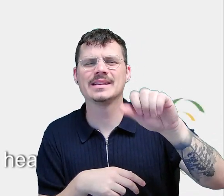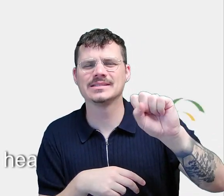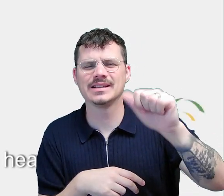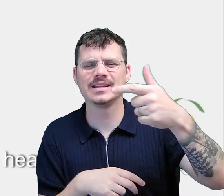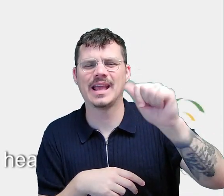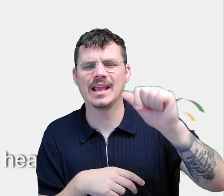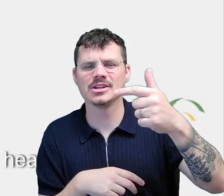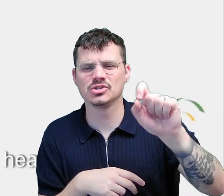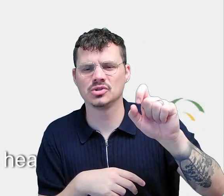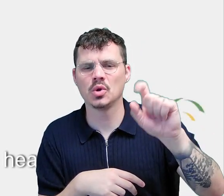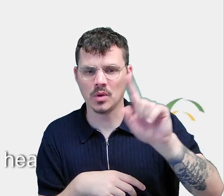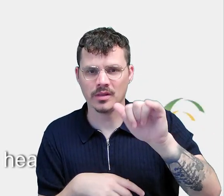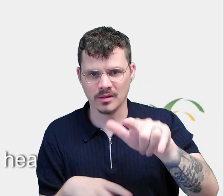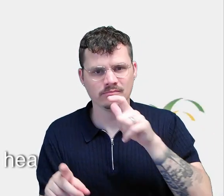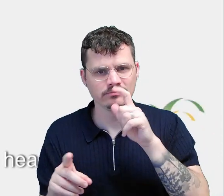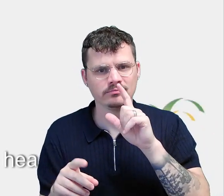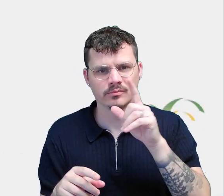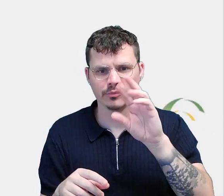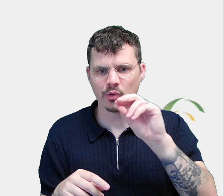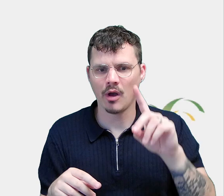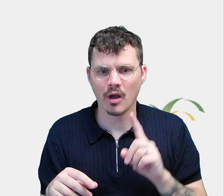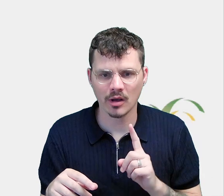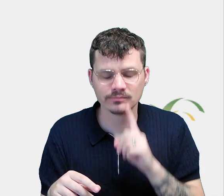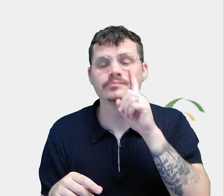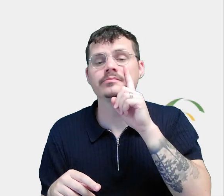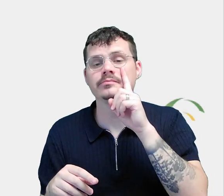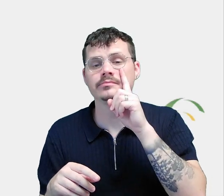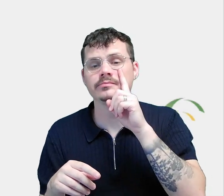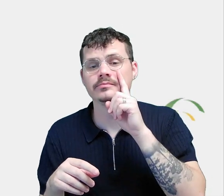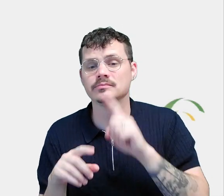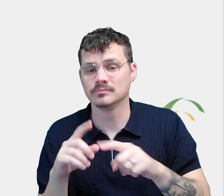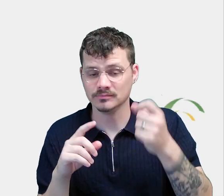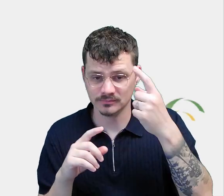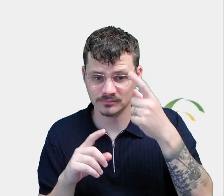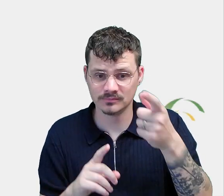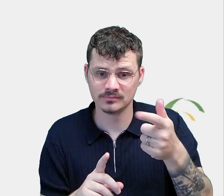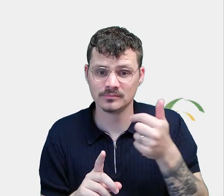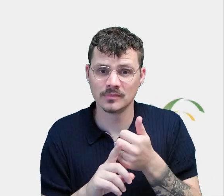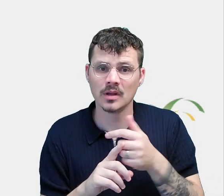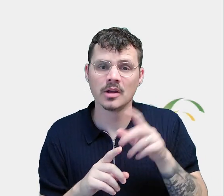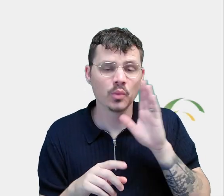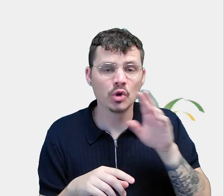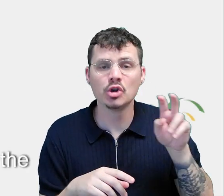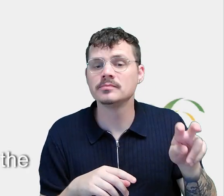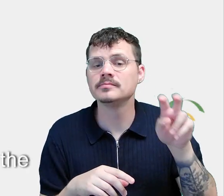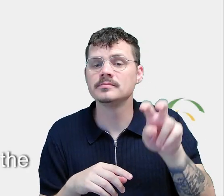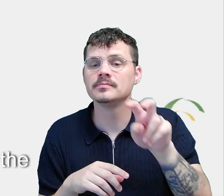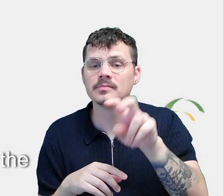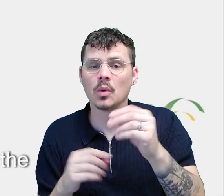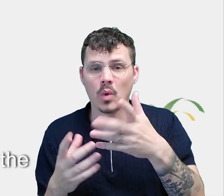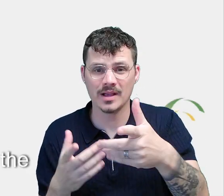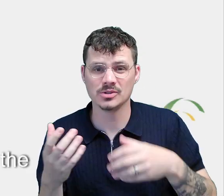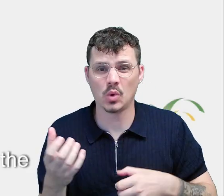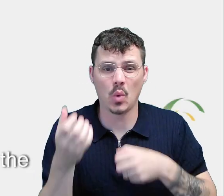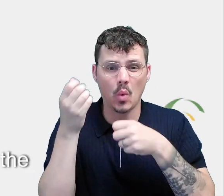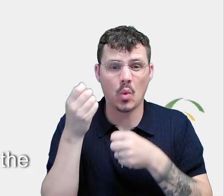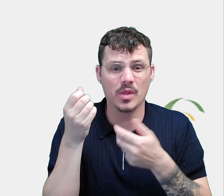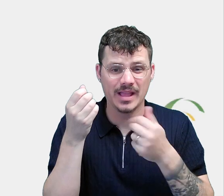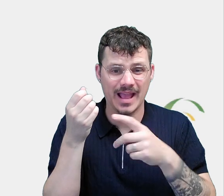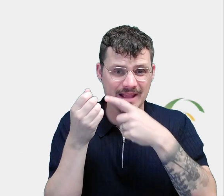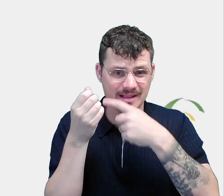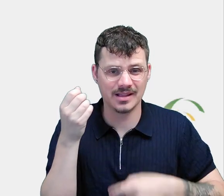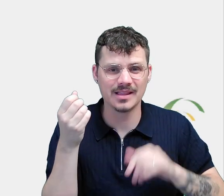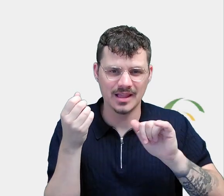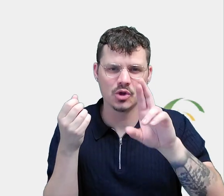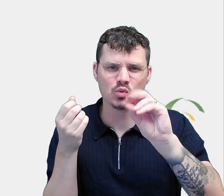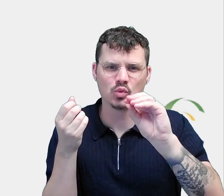the guy where the rod went through his head. In fact, he would go from place to place, and what he's holding in his hand is the